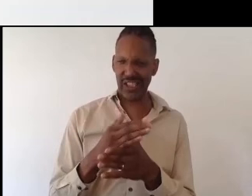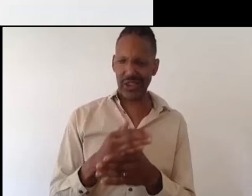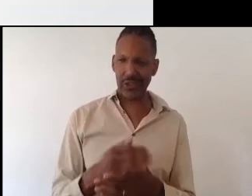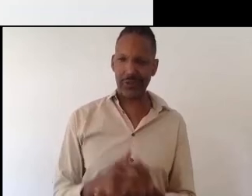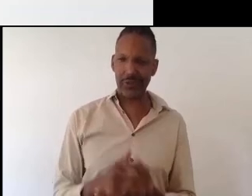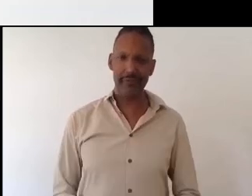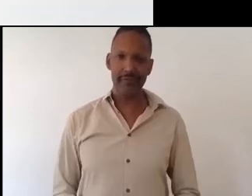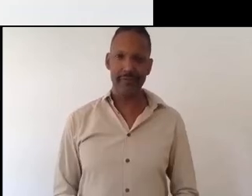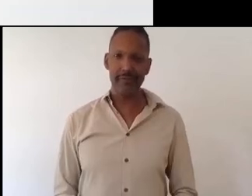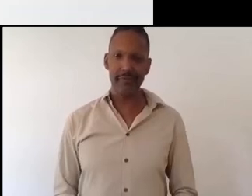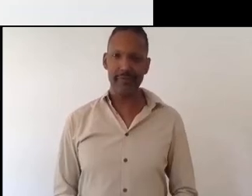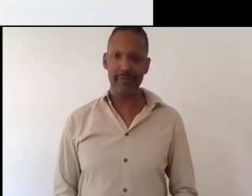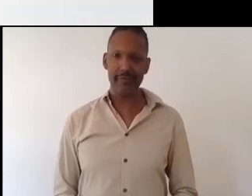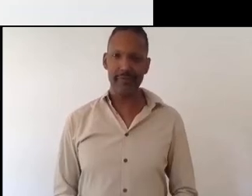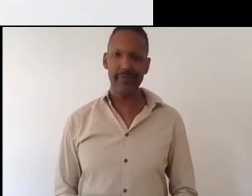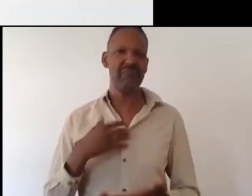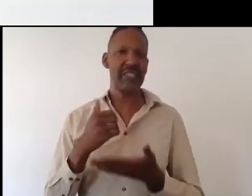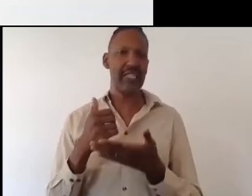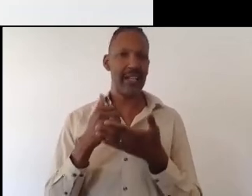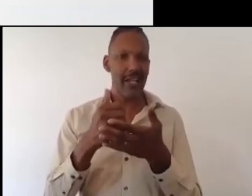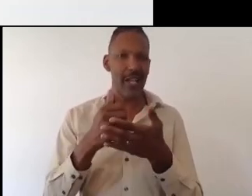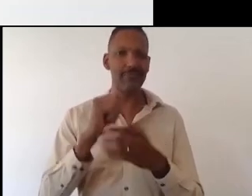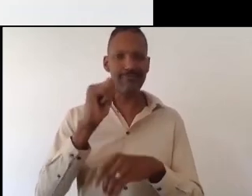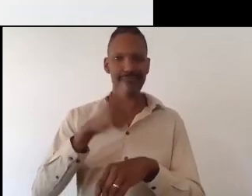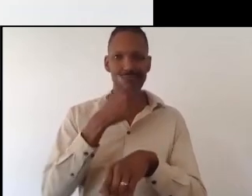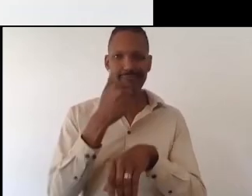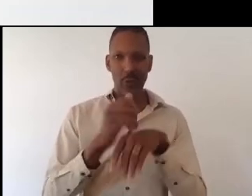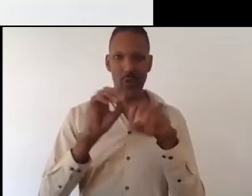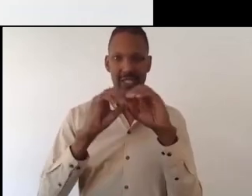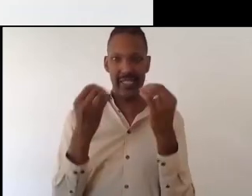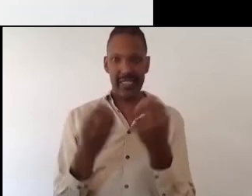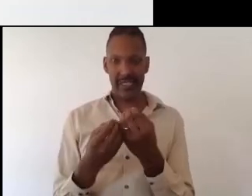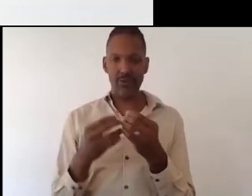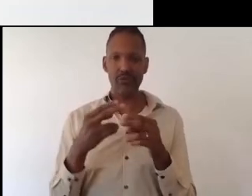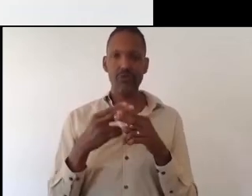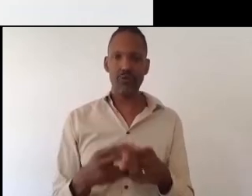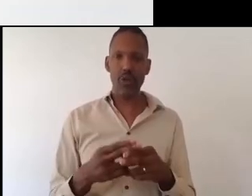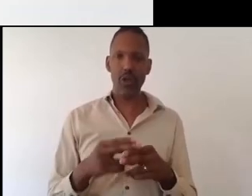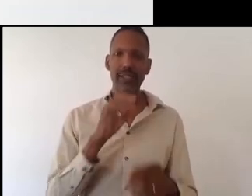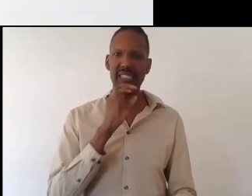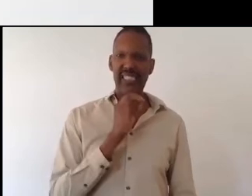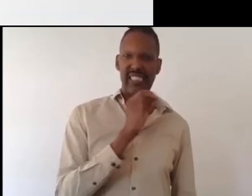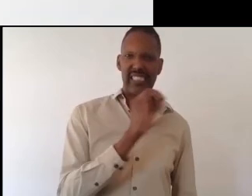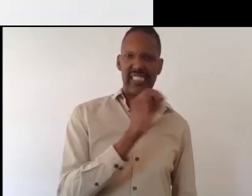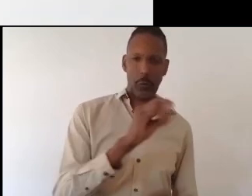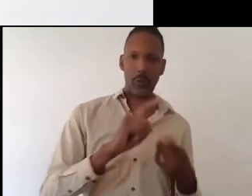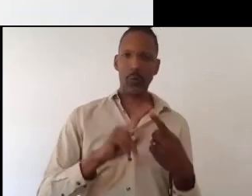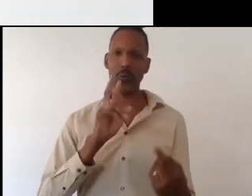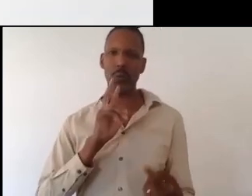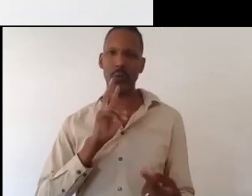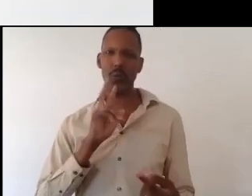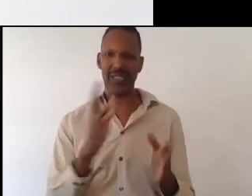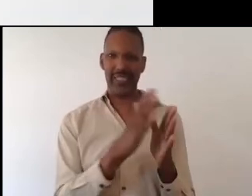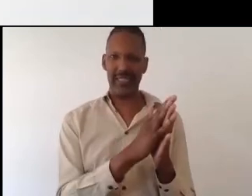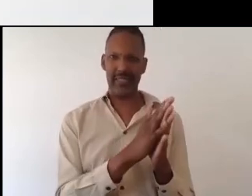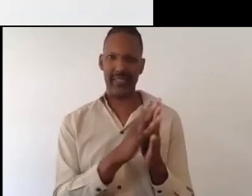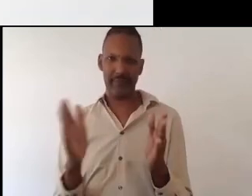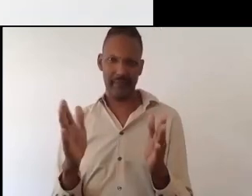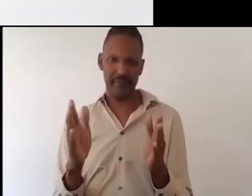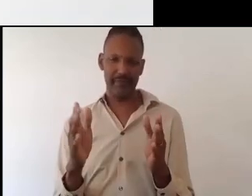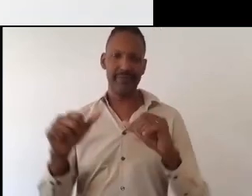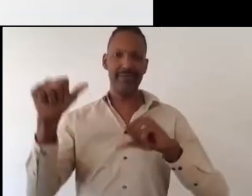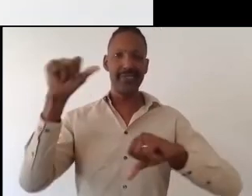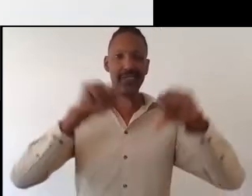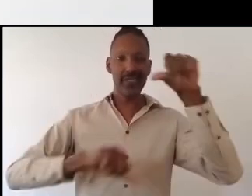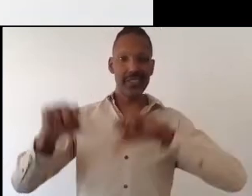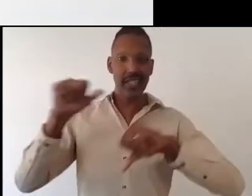for an organization called 0 to 3. They are currently the Head Start National Center on Early Childhood Development,